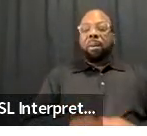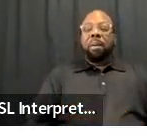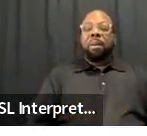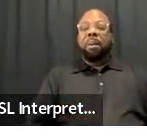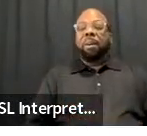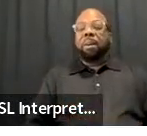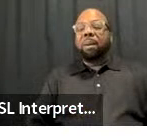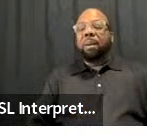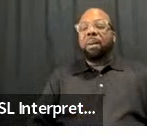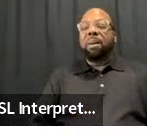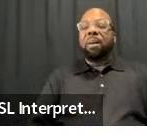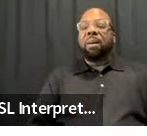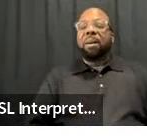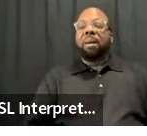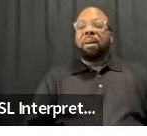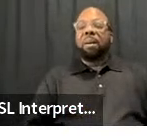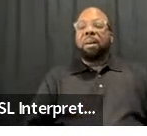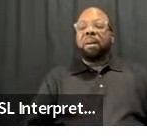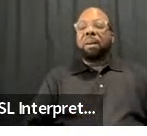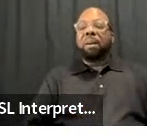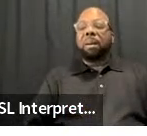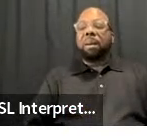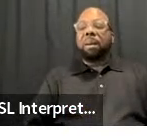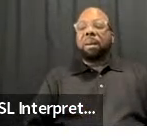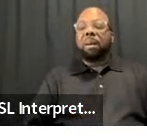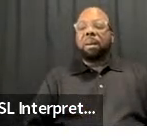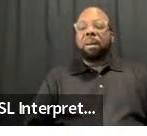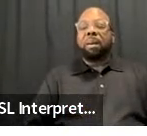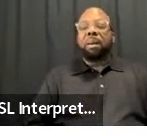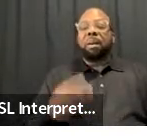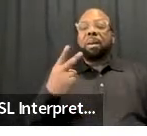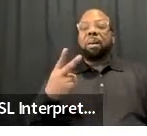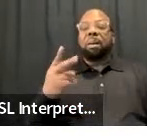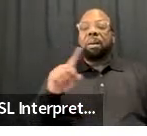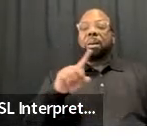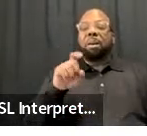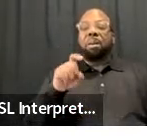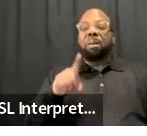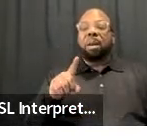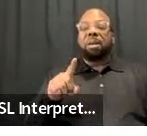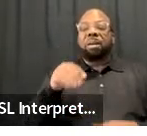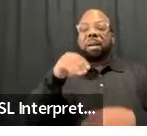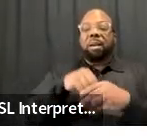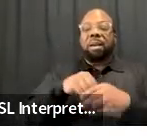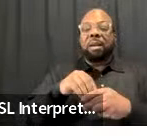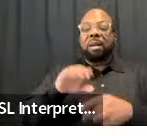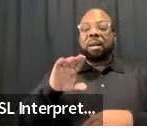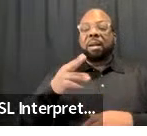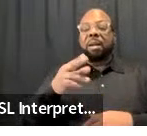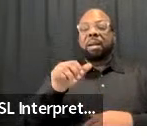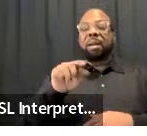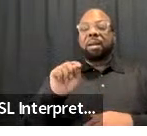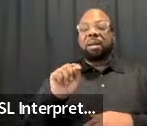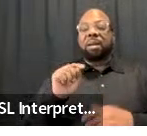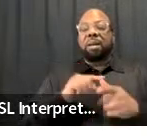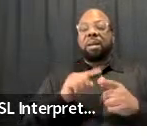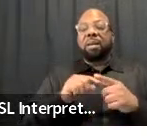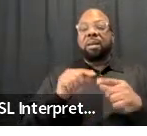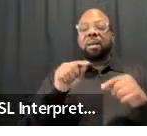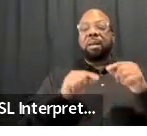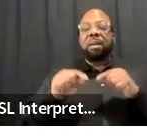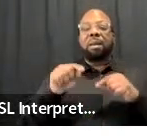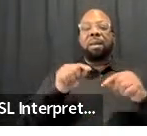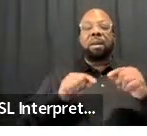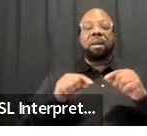I'm going to go to 2 questions in the chat, and then I'll come back to the 3 hands that